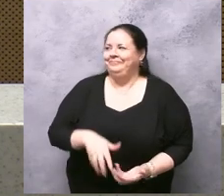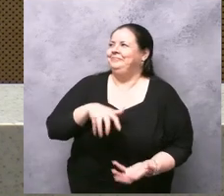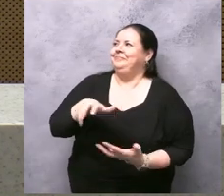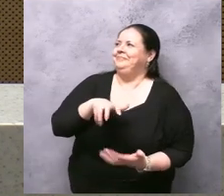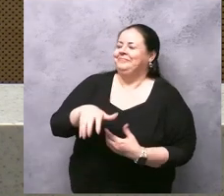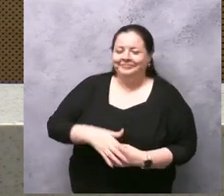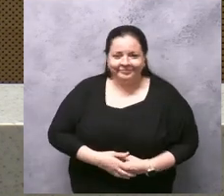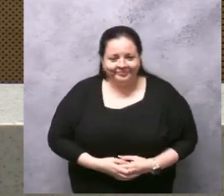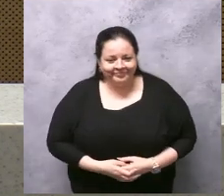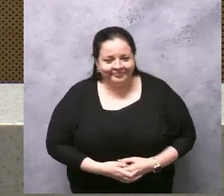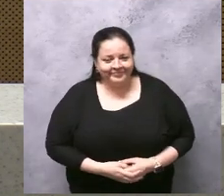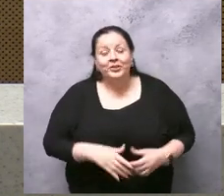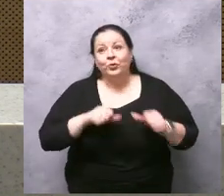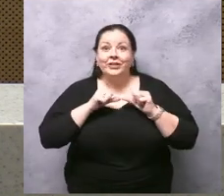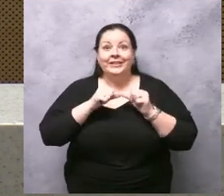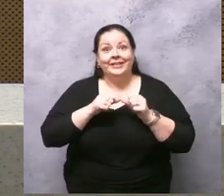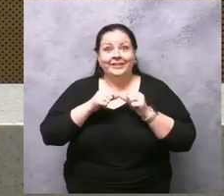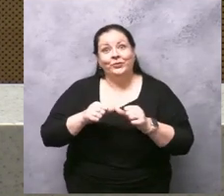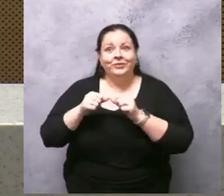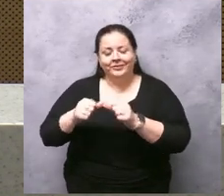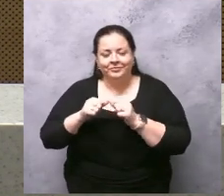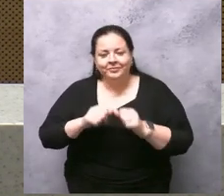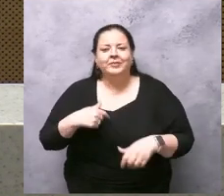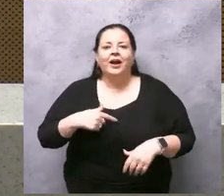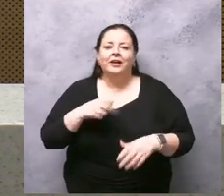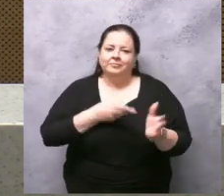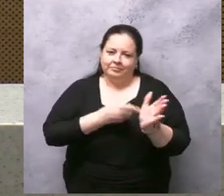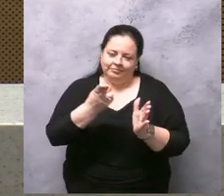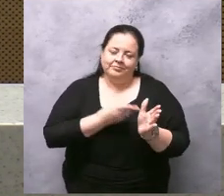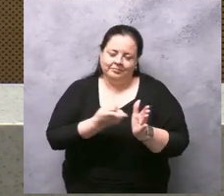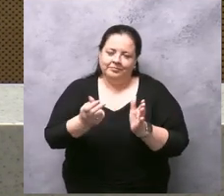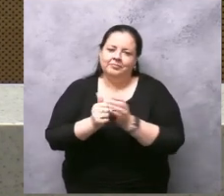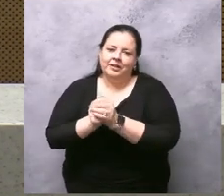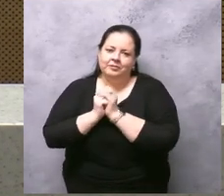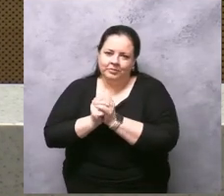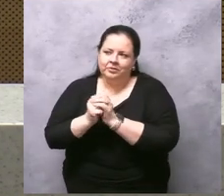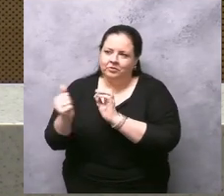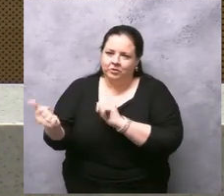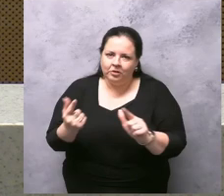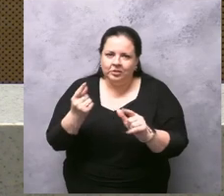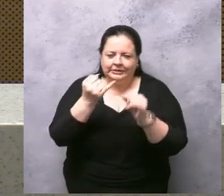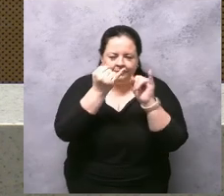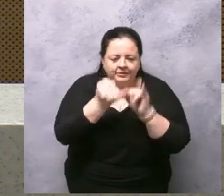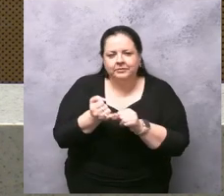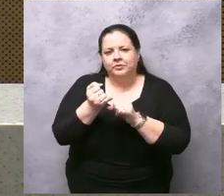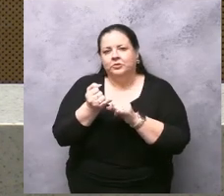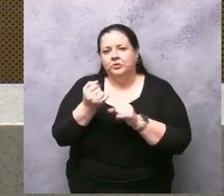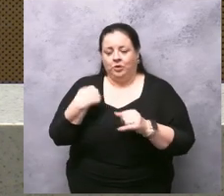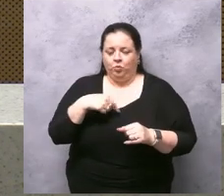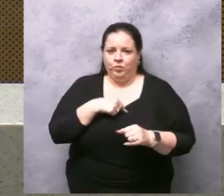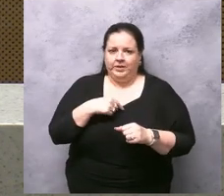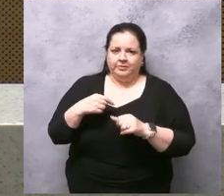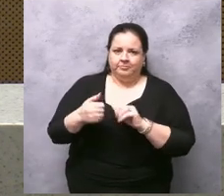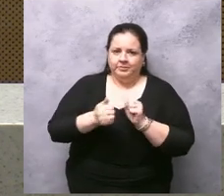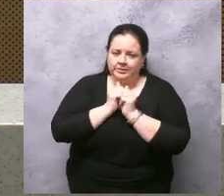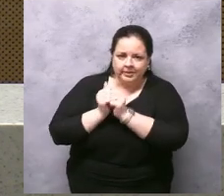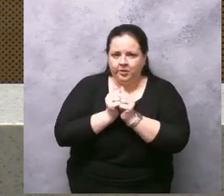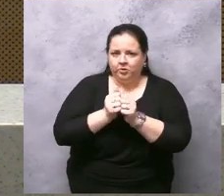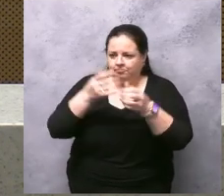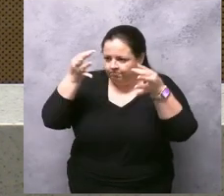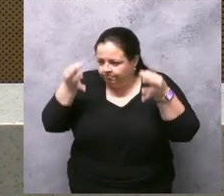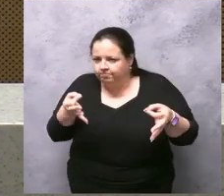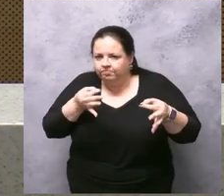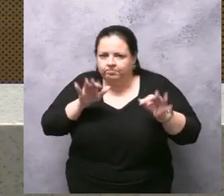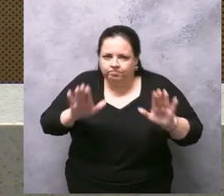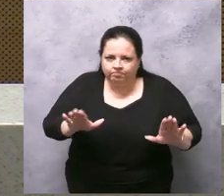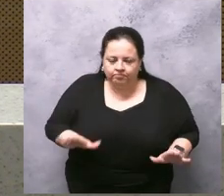To Kenny, I earnestly pray for each one of you every day, hoping that together we can make a sound decisions for our district. As a